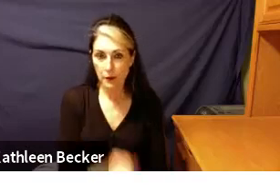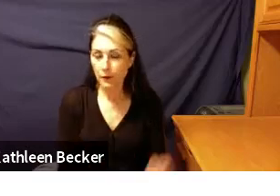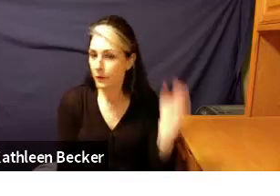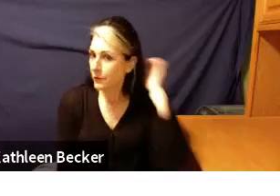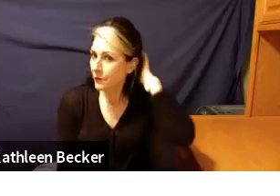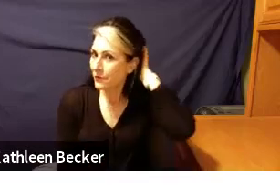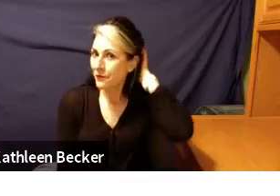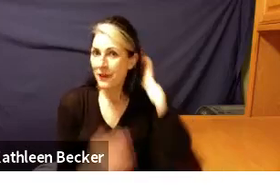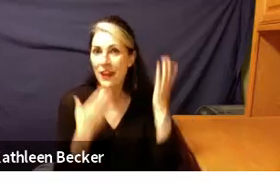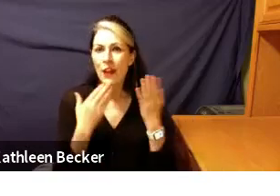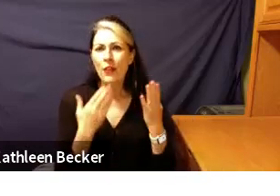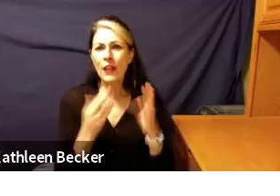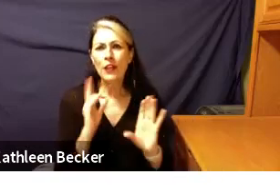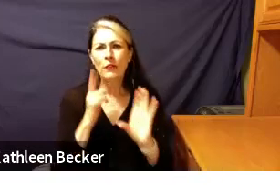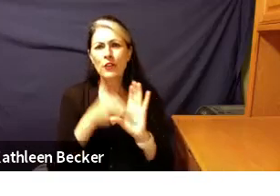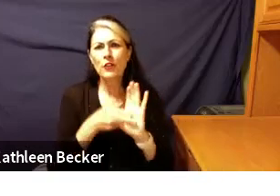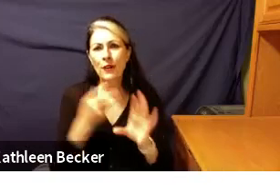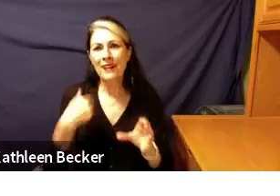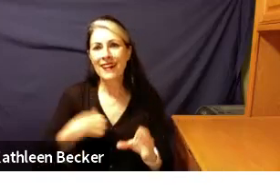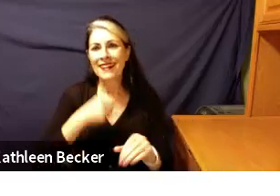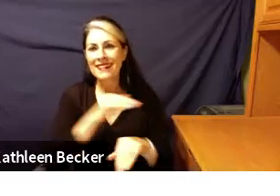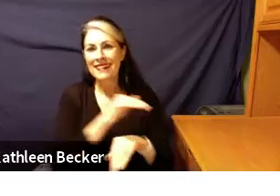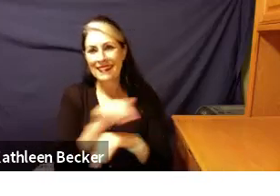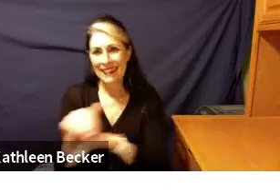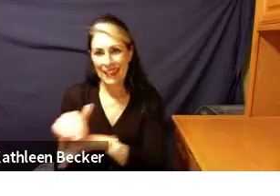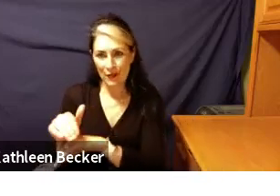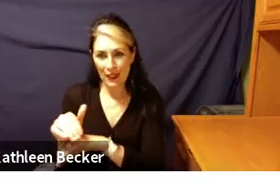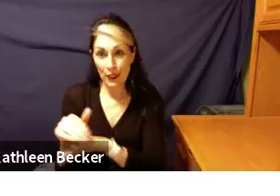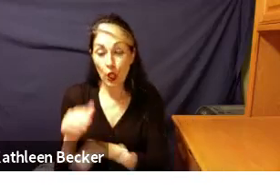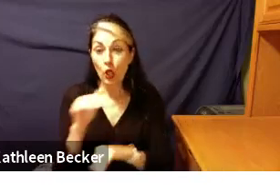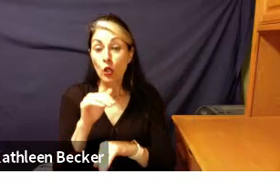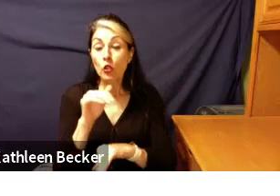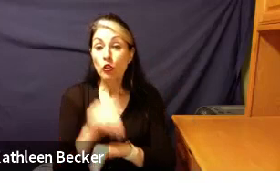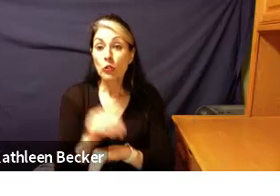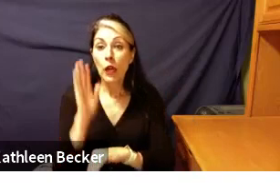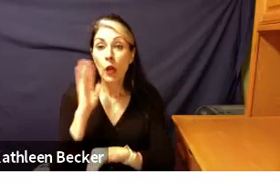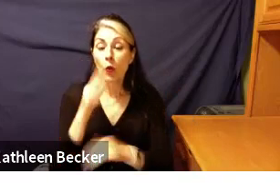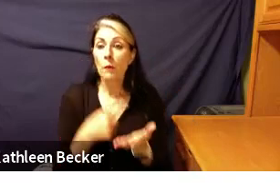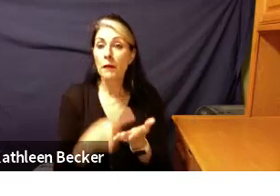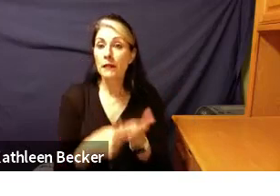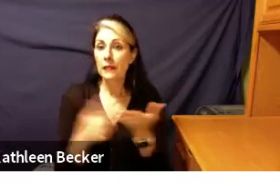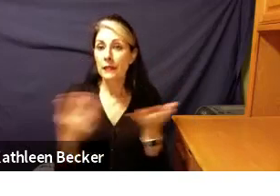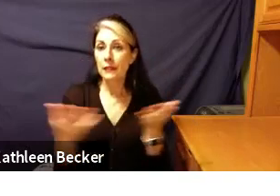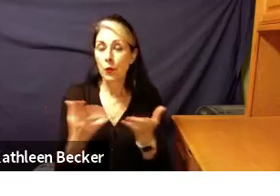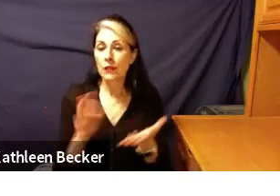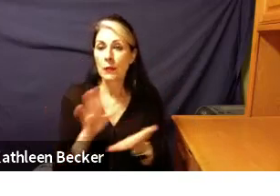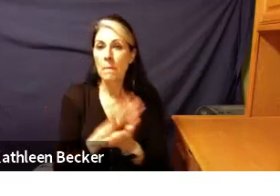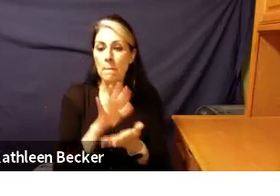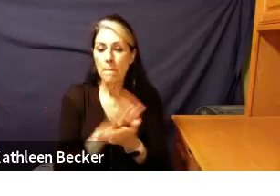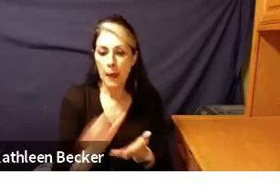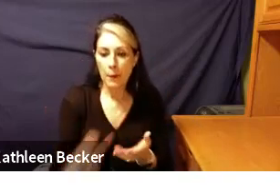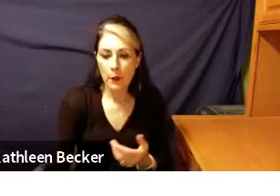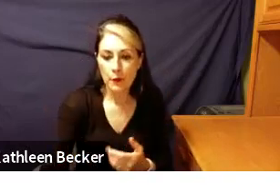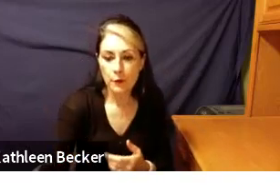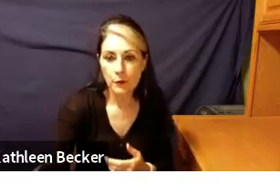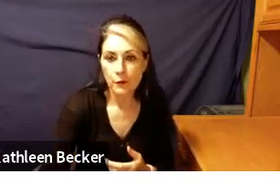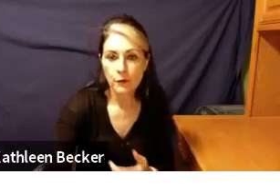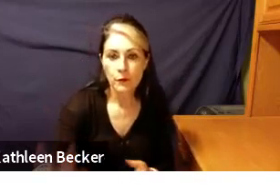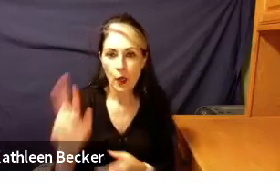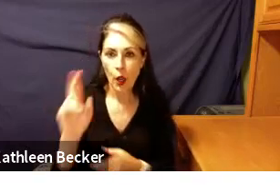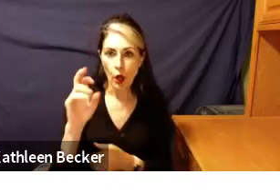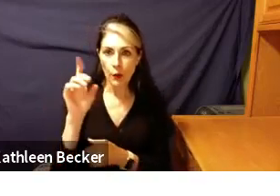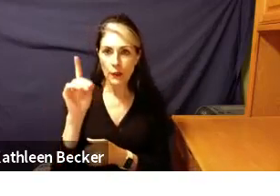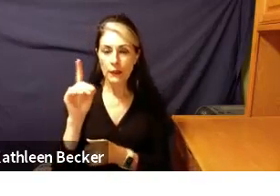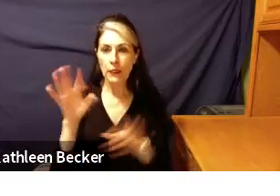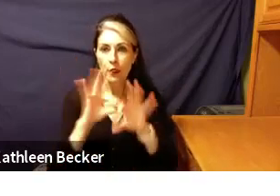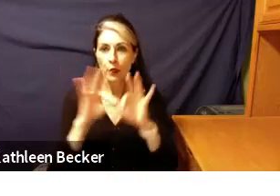Thank you so much for joining us this evening. Tonight, we're going to be discussing Paper, which is RUSD's